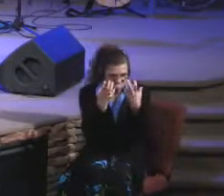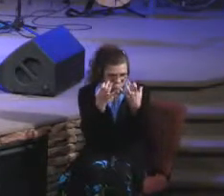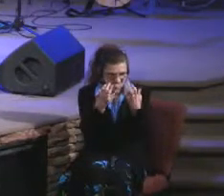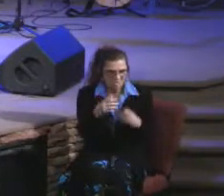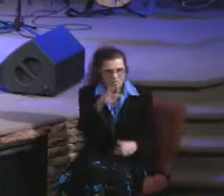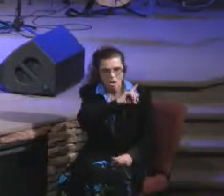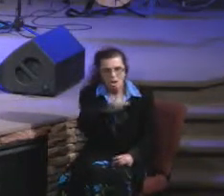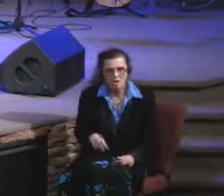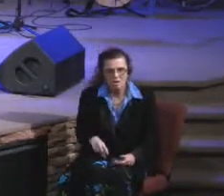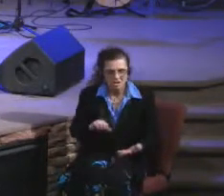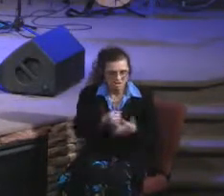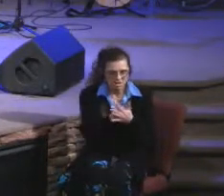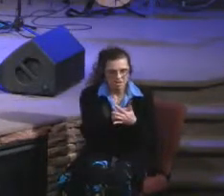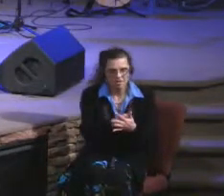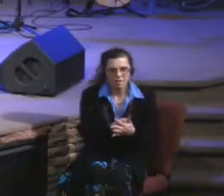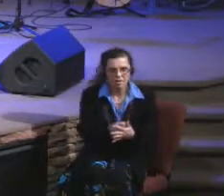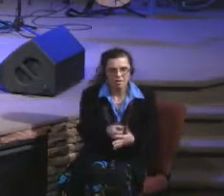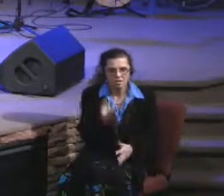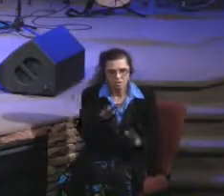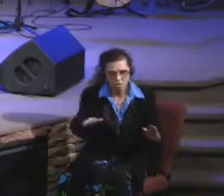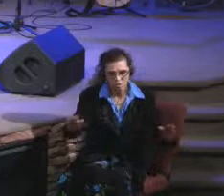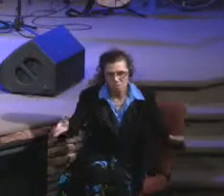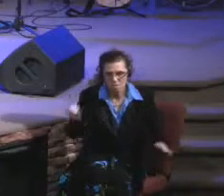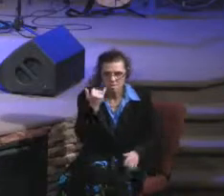against the children of Israel.